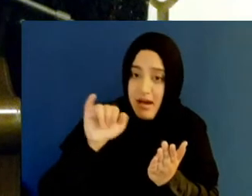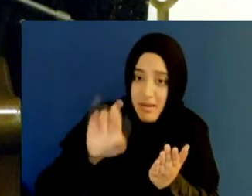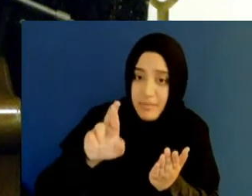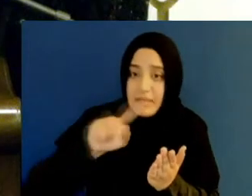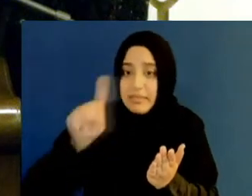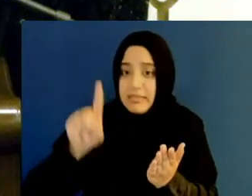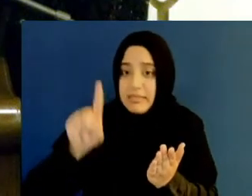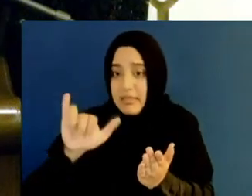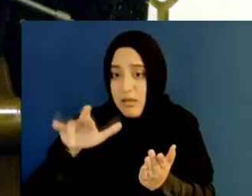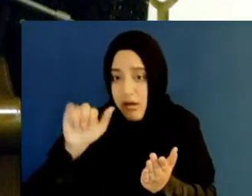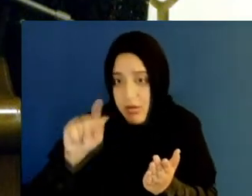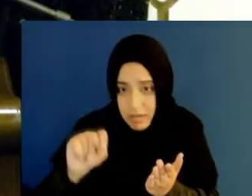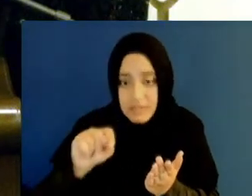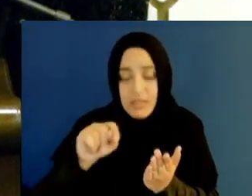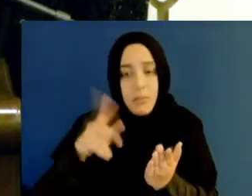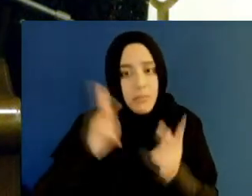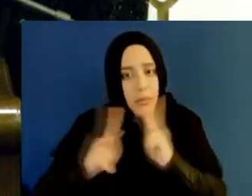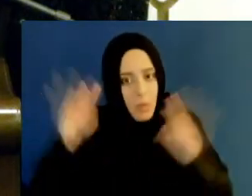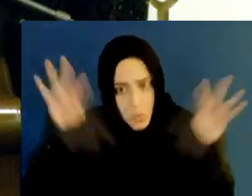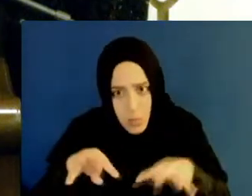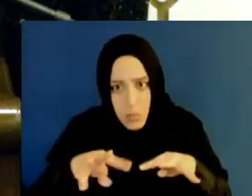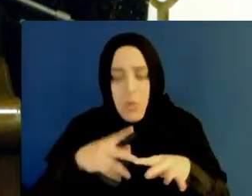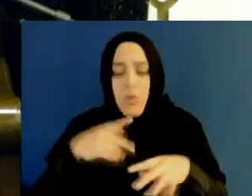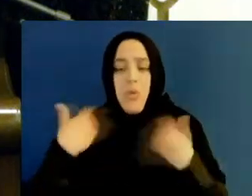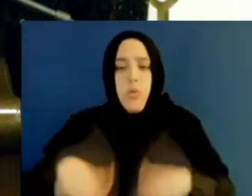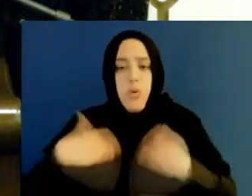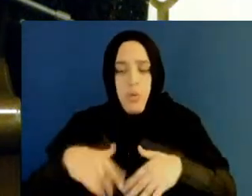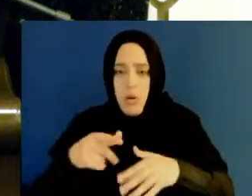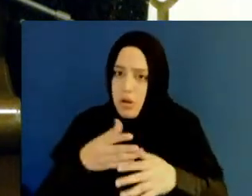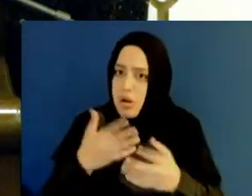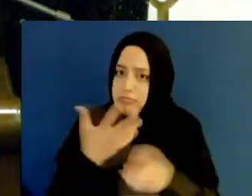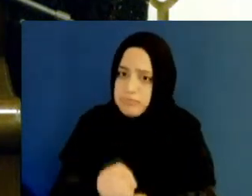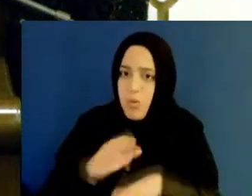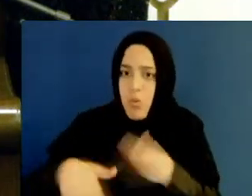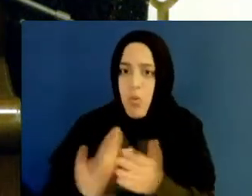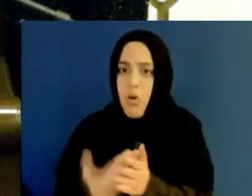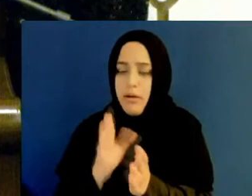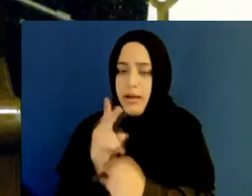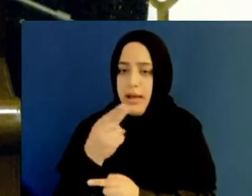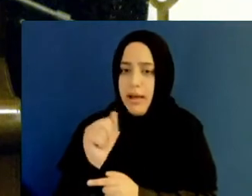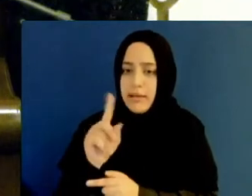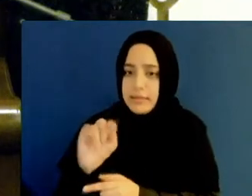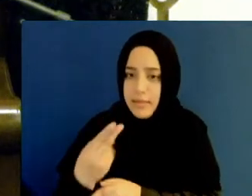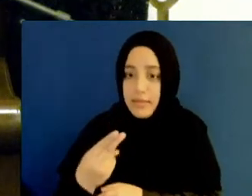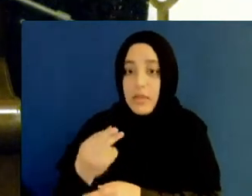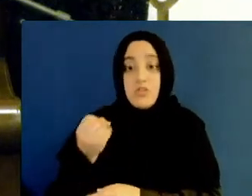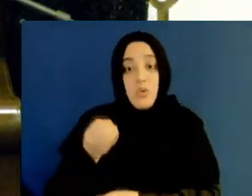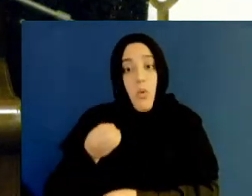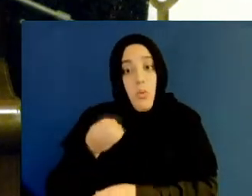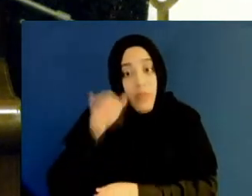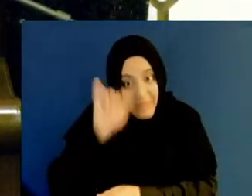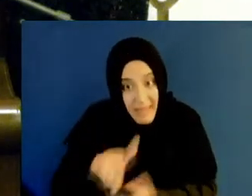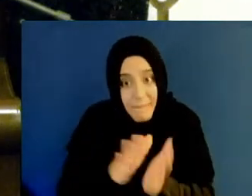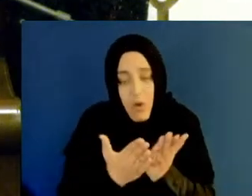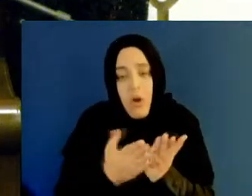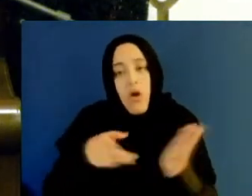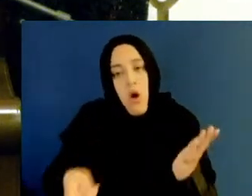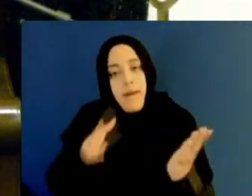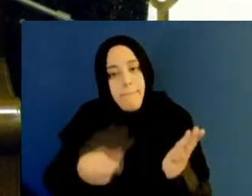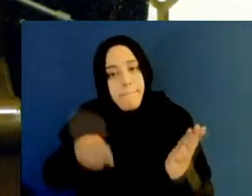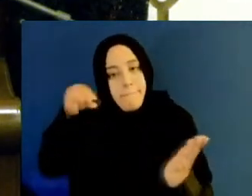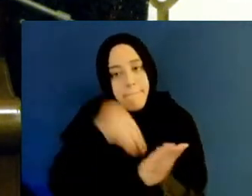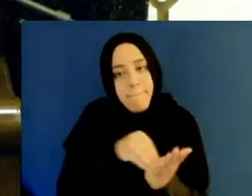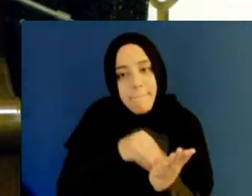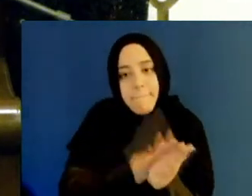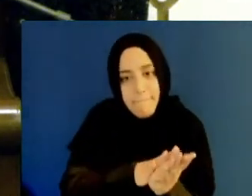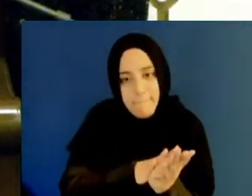inside this chain of narrators. So you understand from here, he has a stamp of thika even from Ibn Kaulaway, who was perhaps